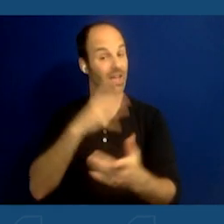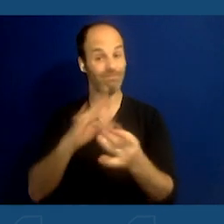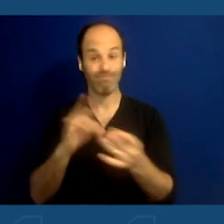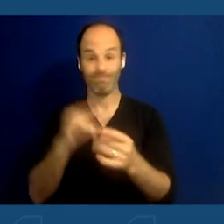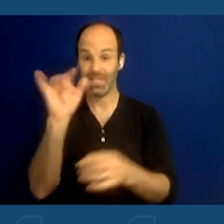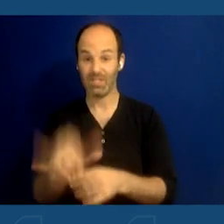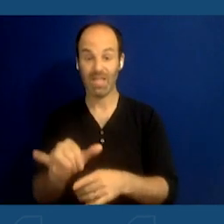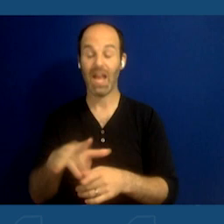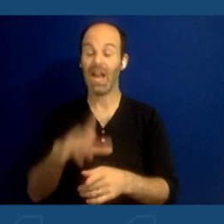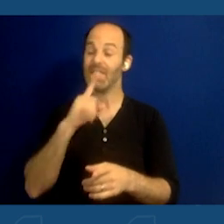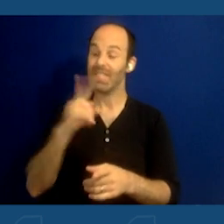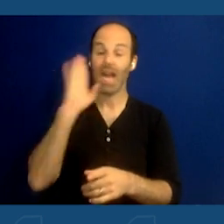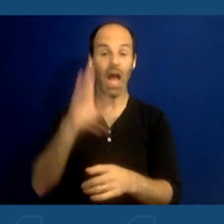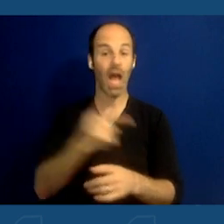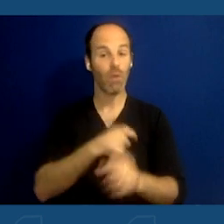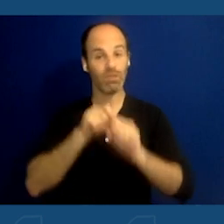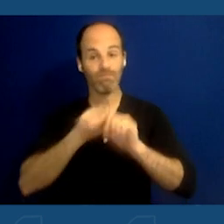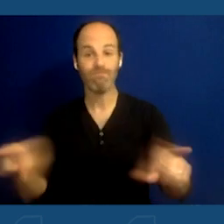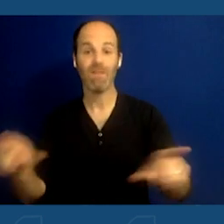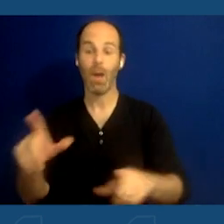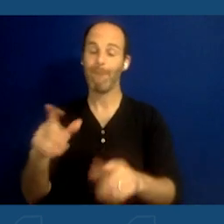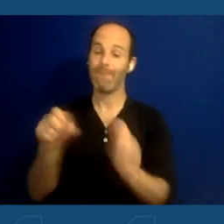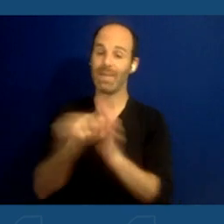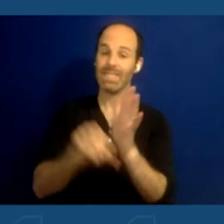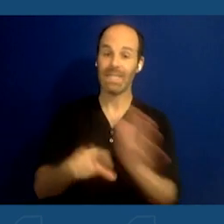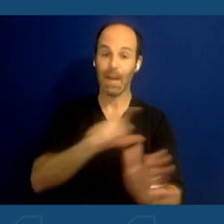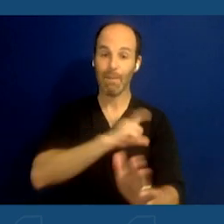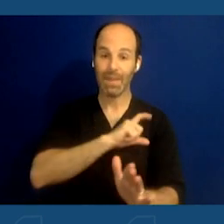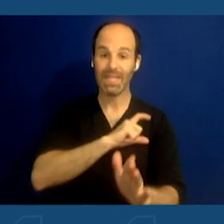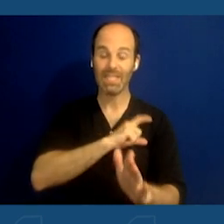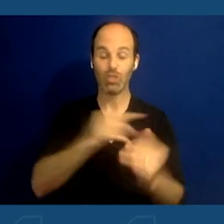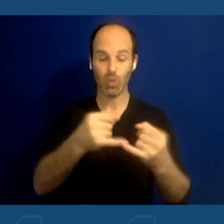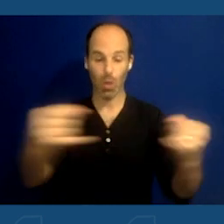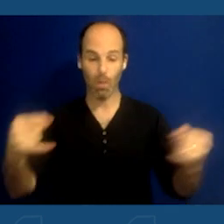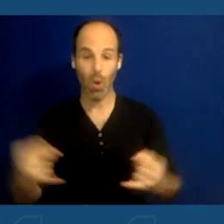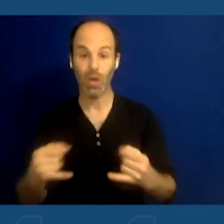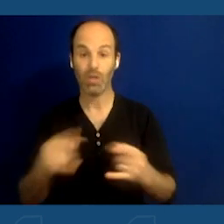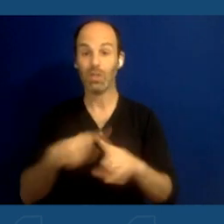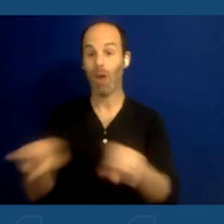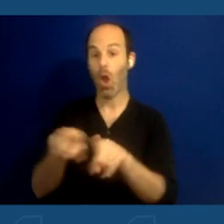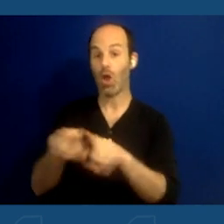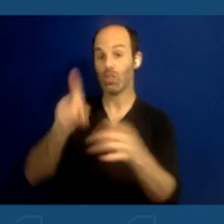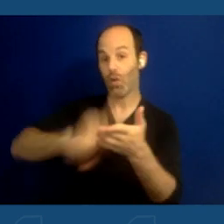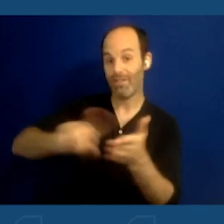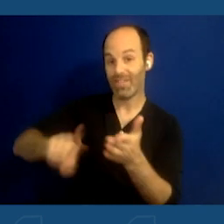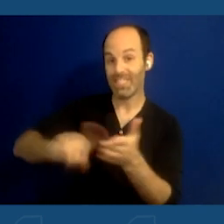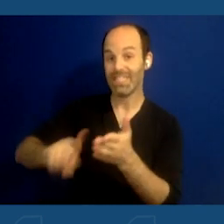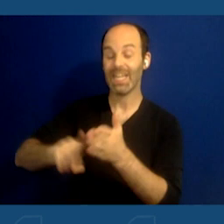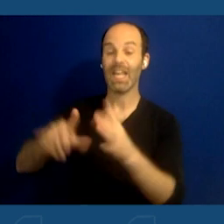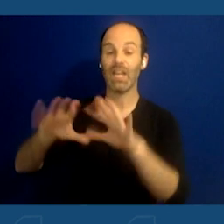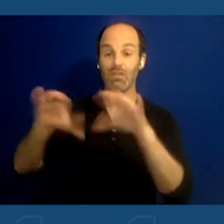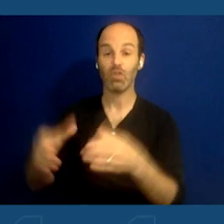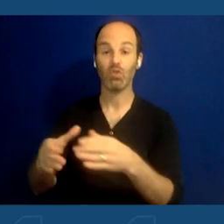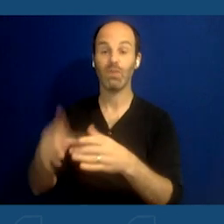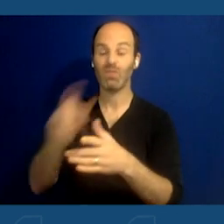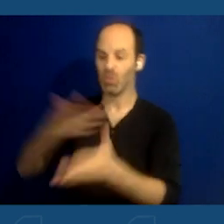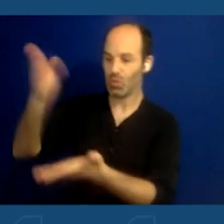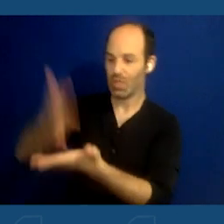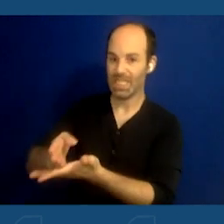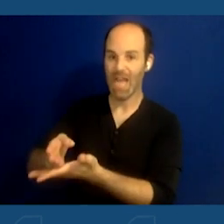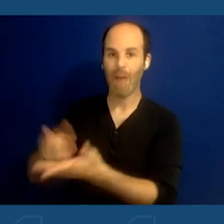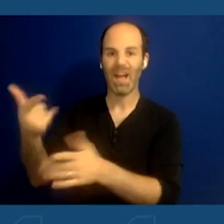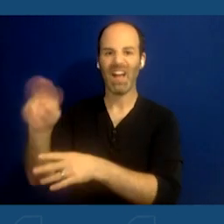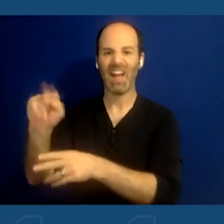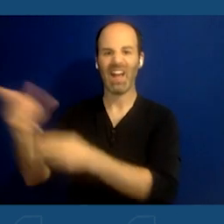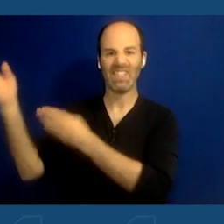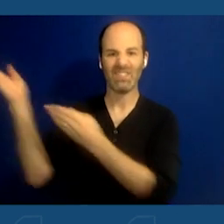police on the borders, but also in investigative units to stop the flow of illegal guns coming into our state. And places